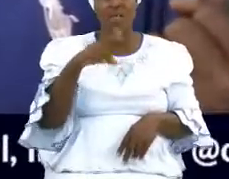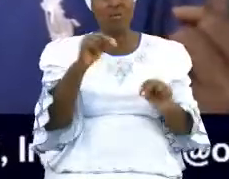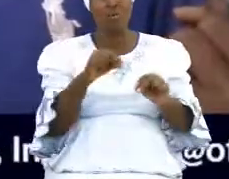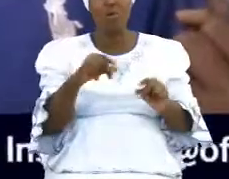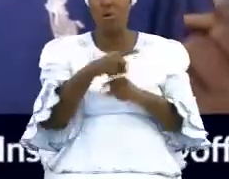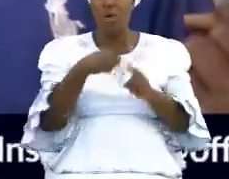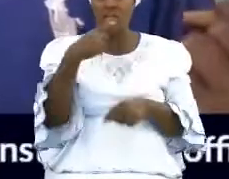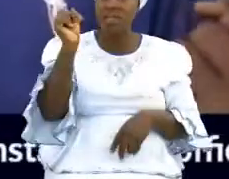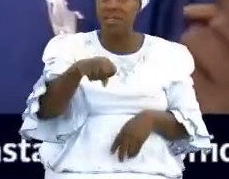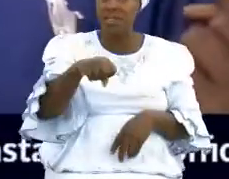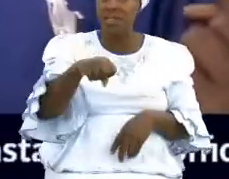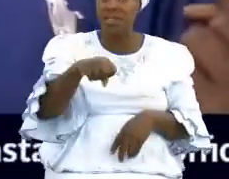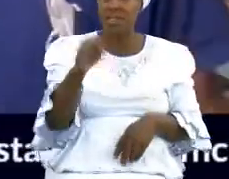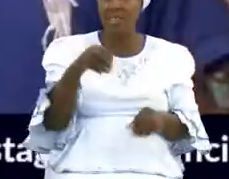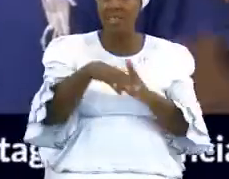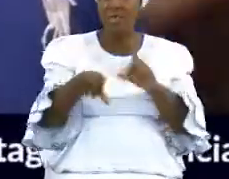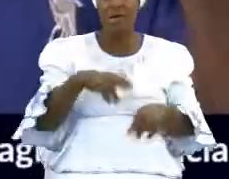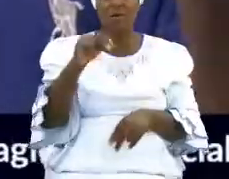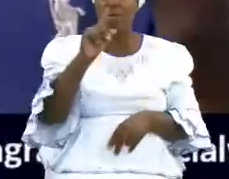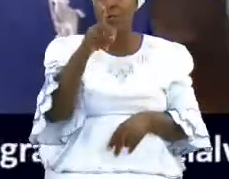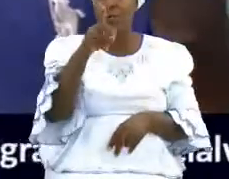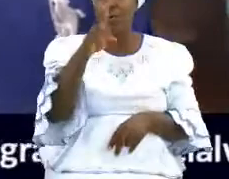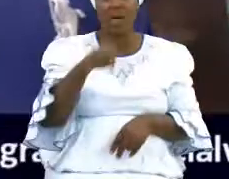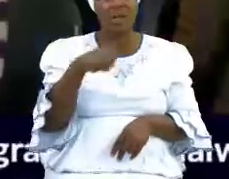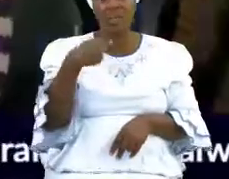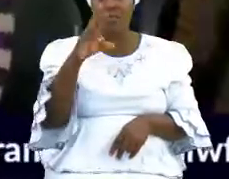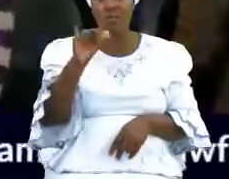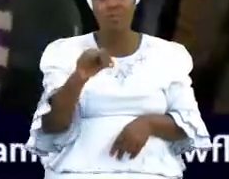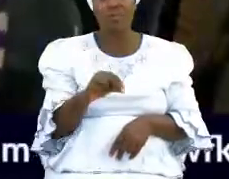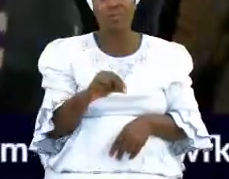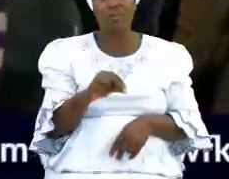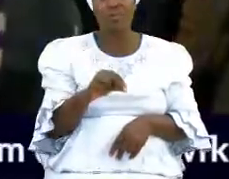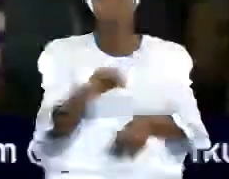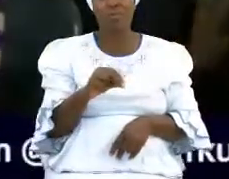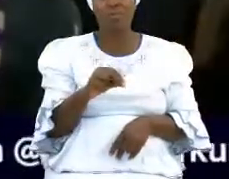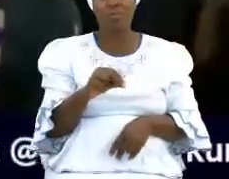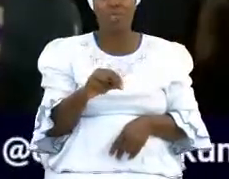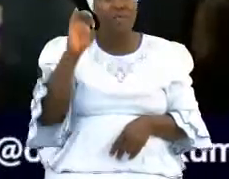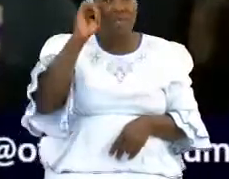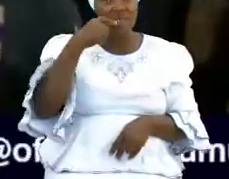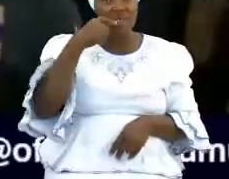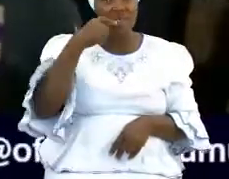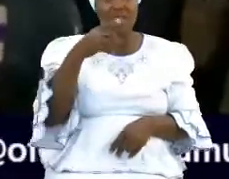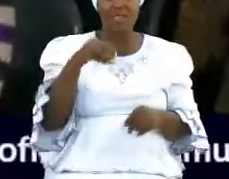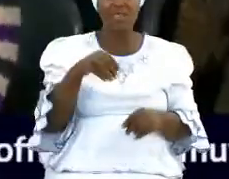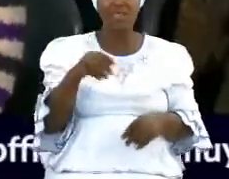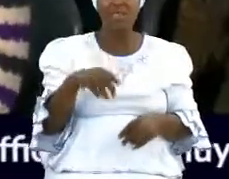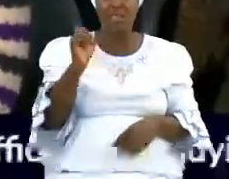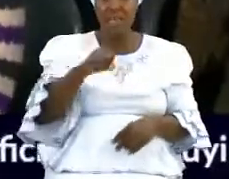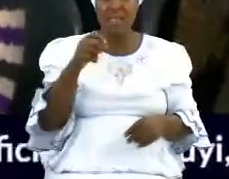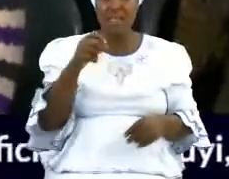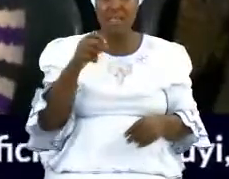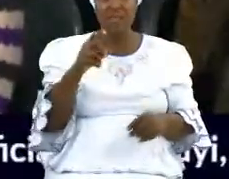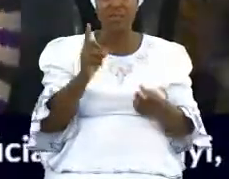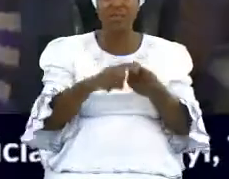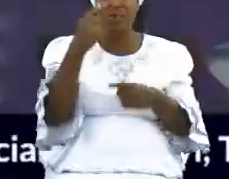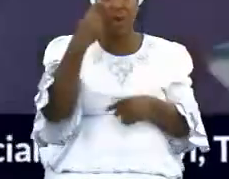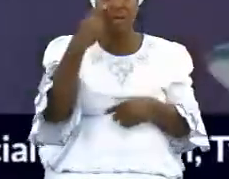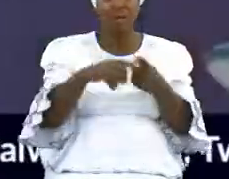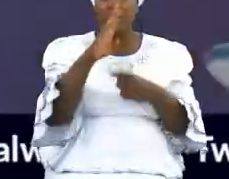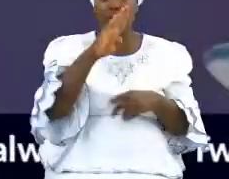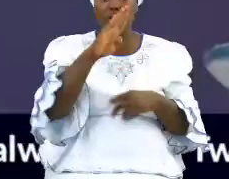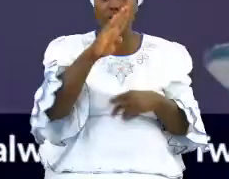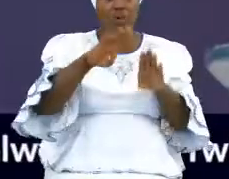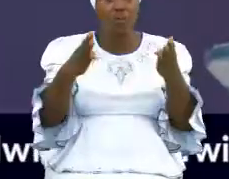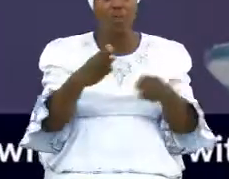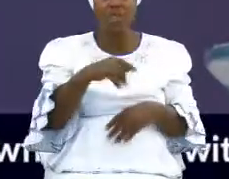in your life, nobody can say no. He says, yes, your eyes will be opened. Yes, you'll rise up and walk.